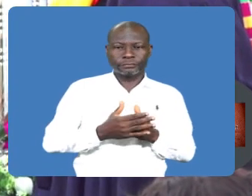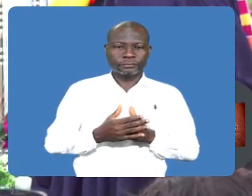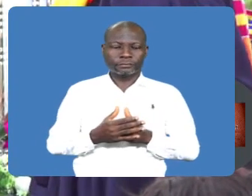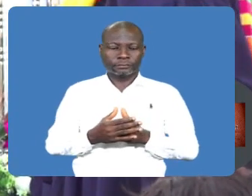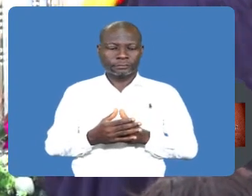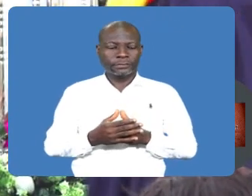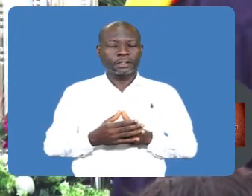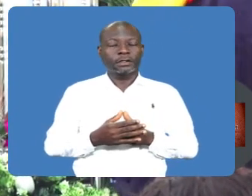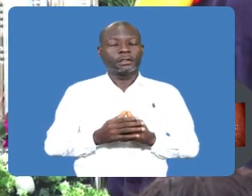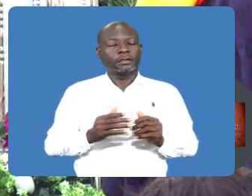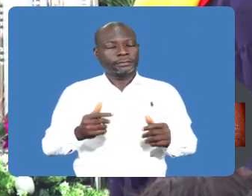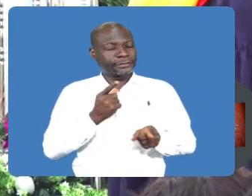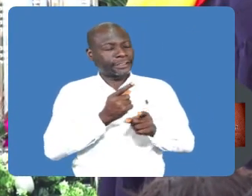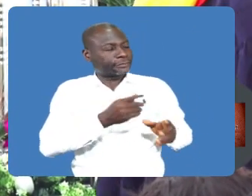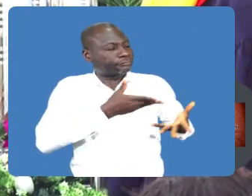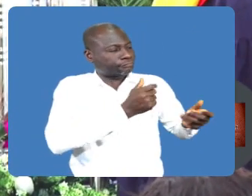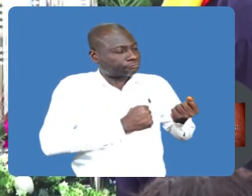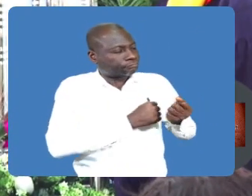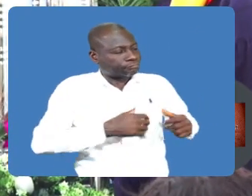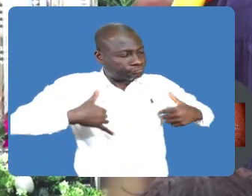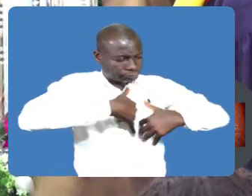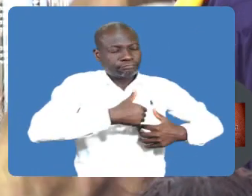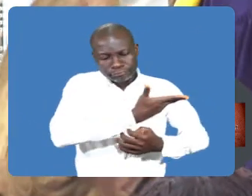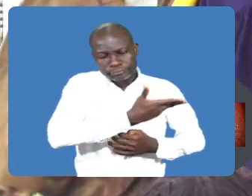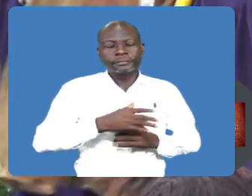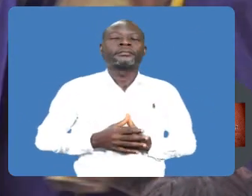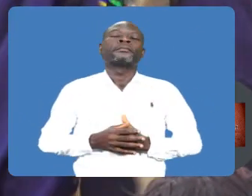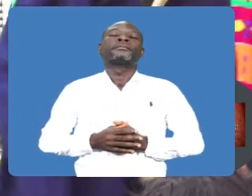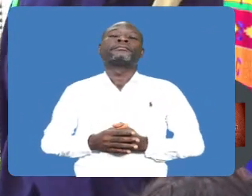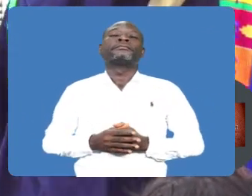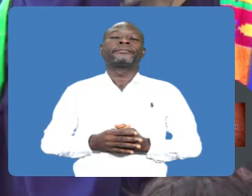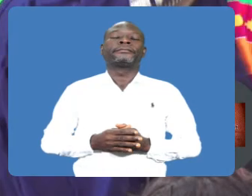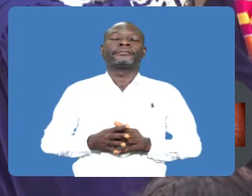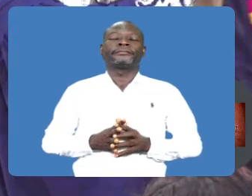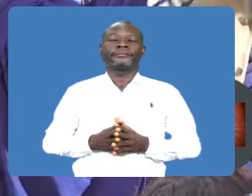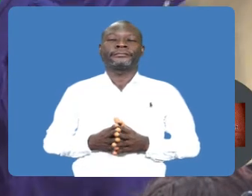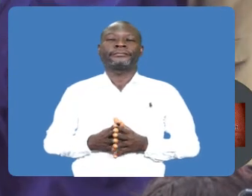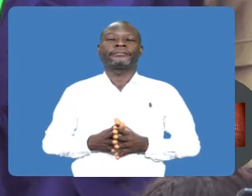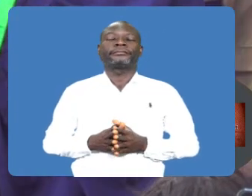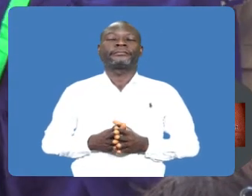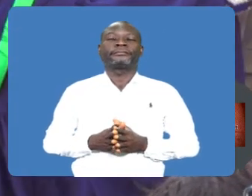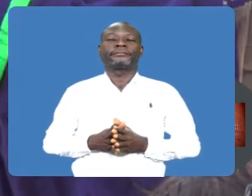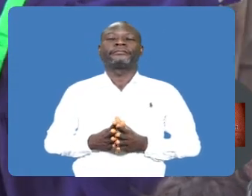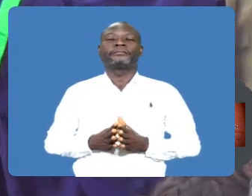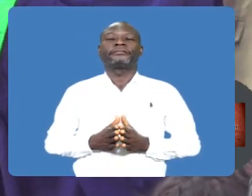And the instructors of the college would like to decorate you. Yeah.